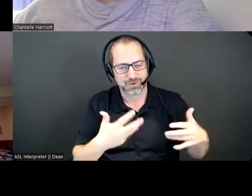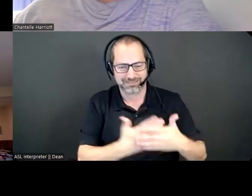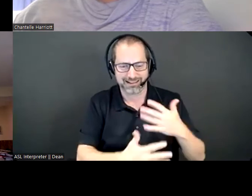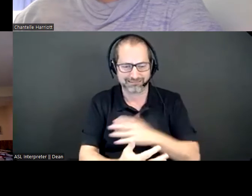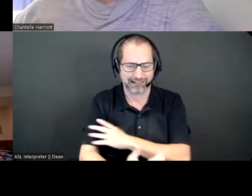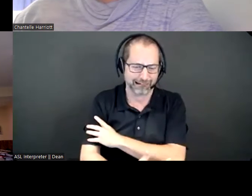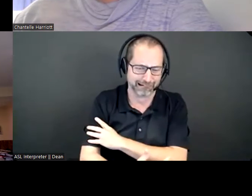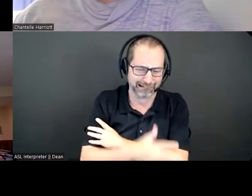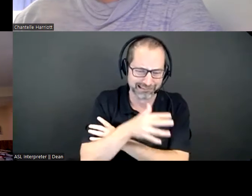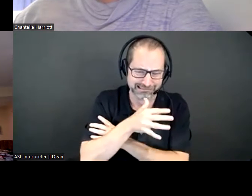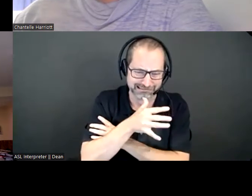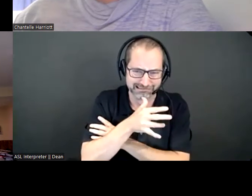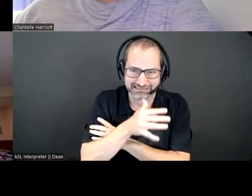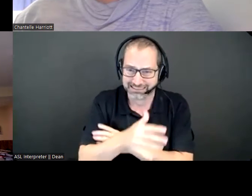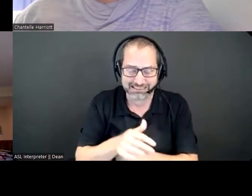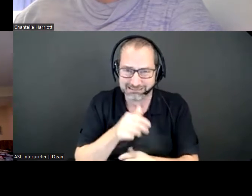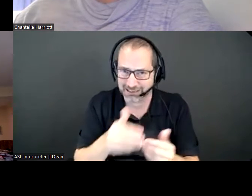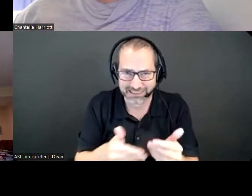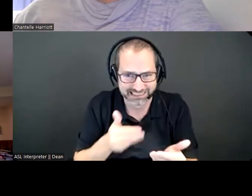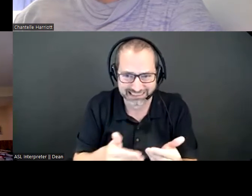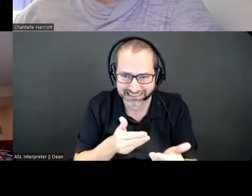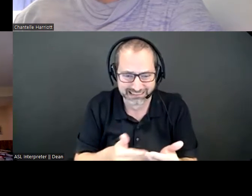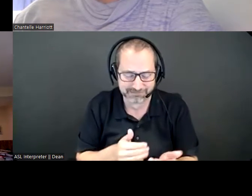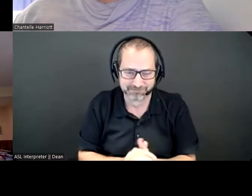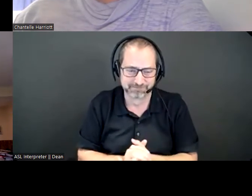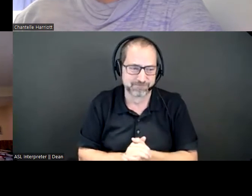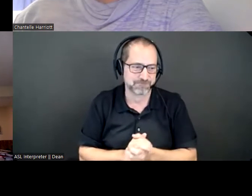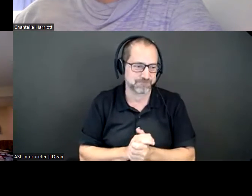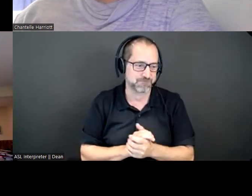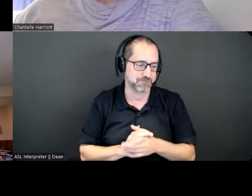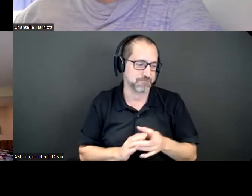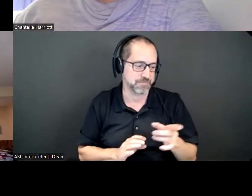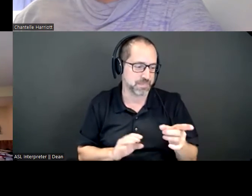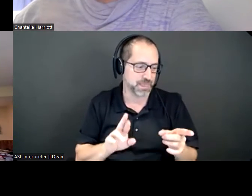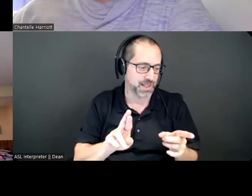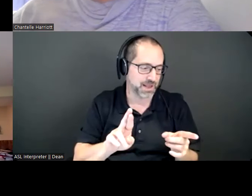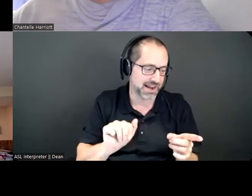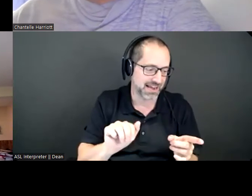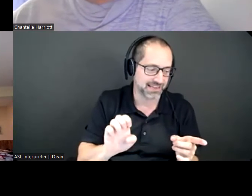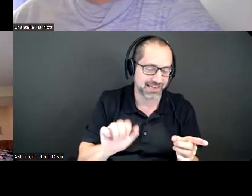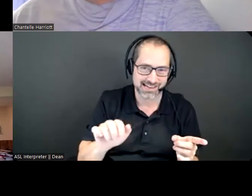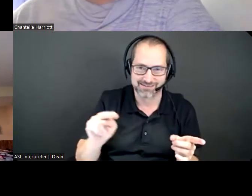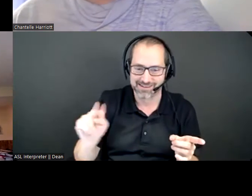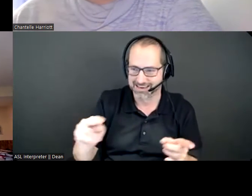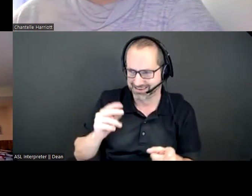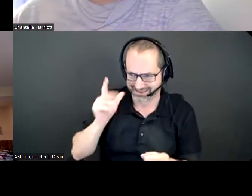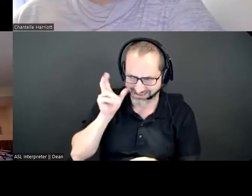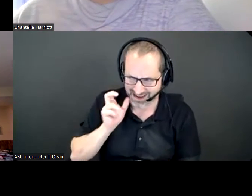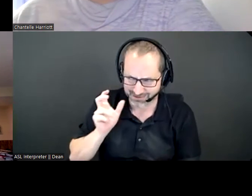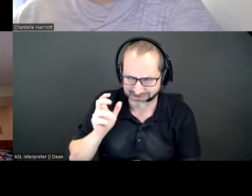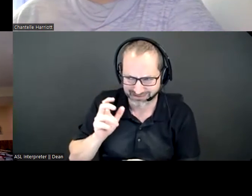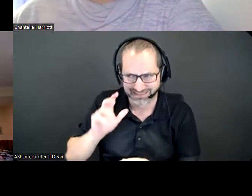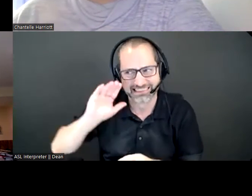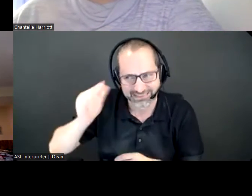using a mixer? That's kind of the same thing. That sounds exciting. Yeah, so and good teachings,